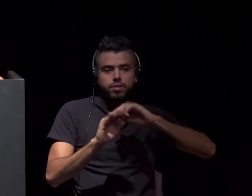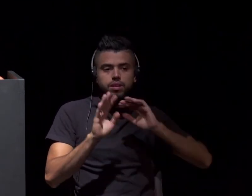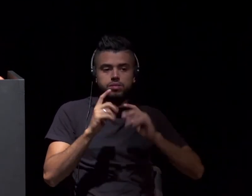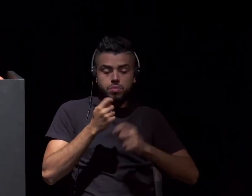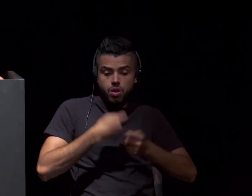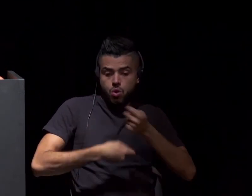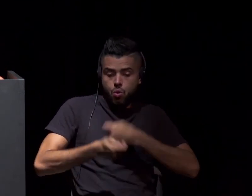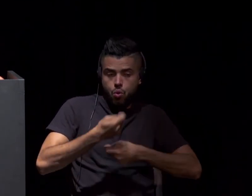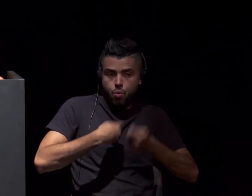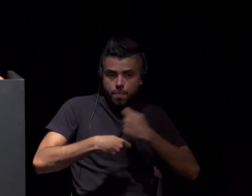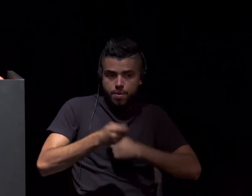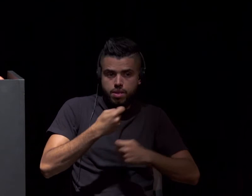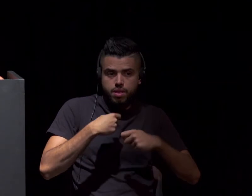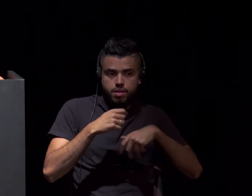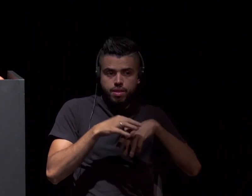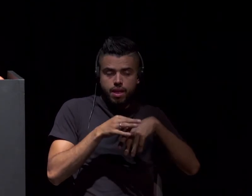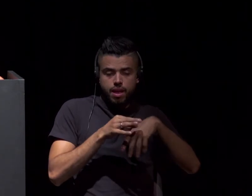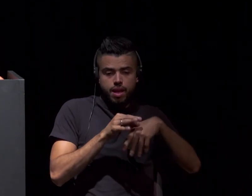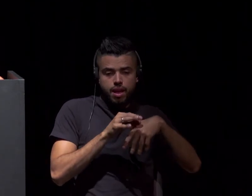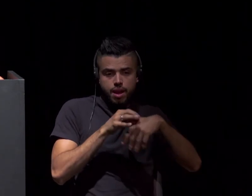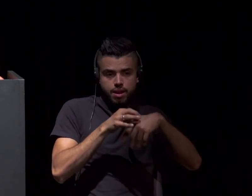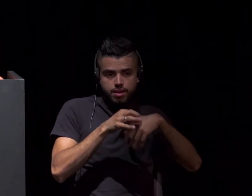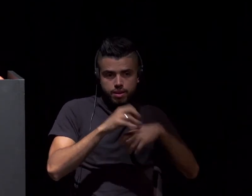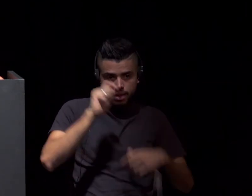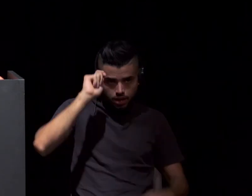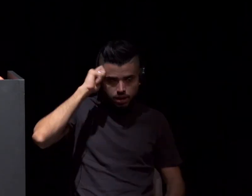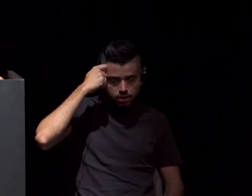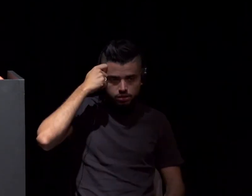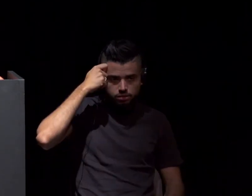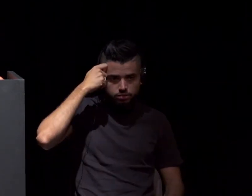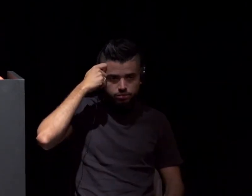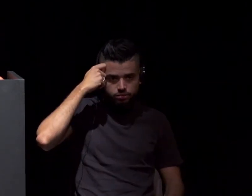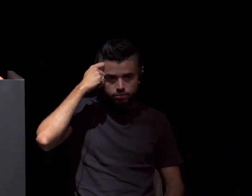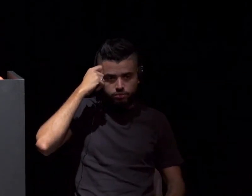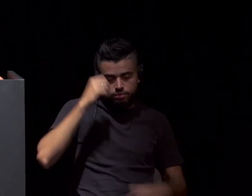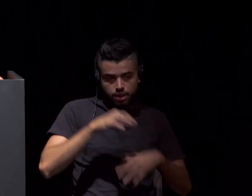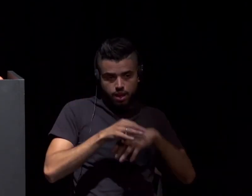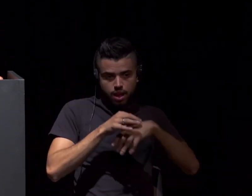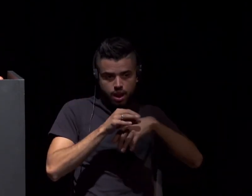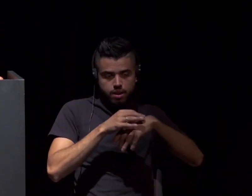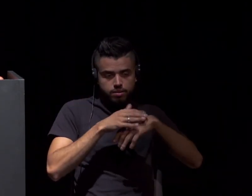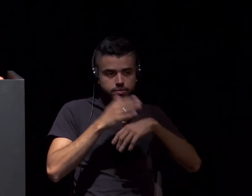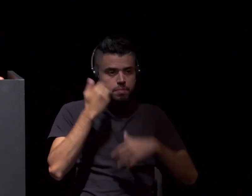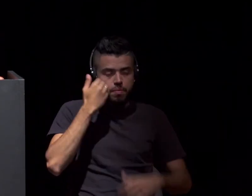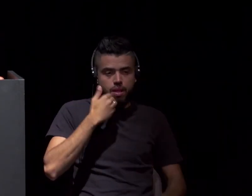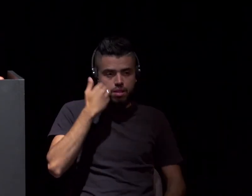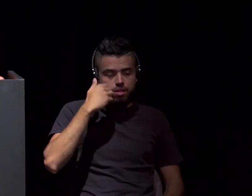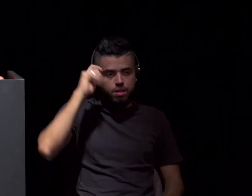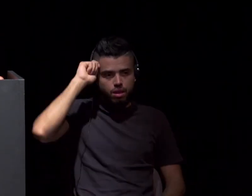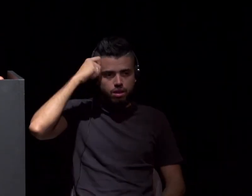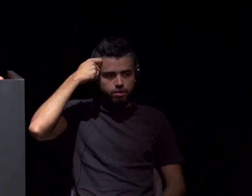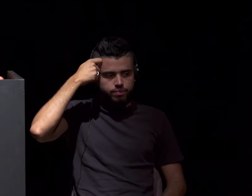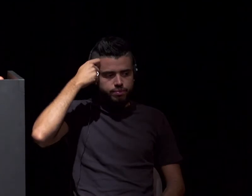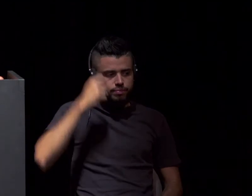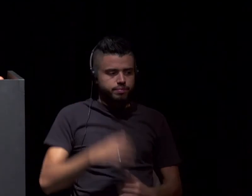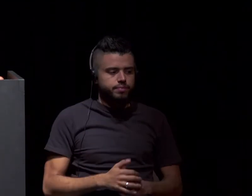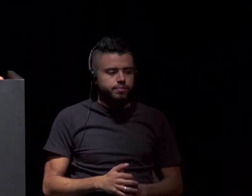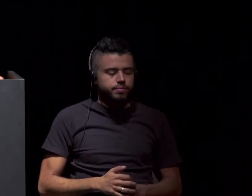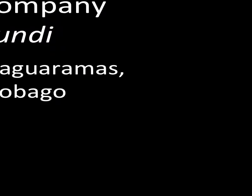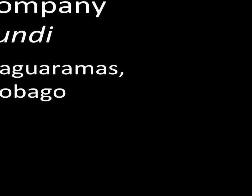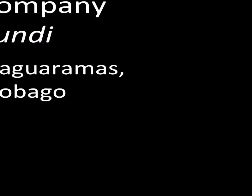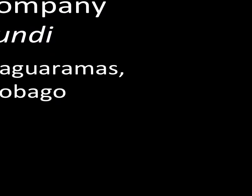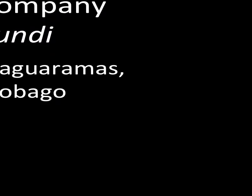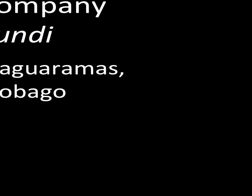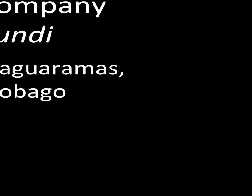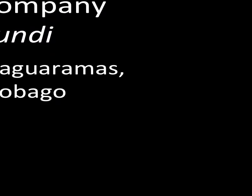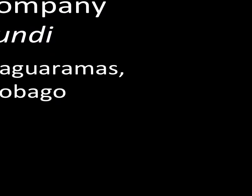is another black Latin etymology that we might want to resort to instead, and it might be that